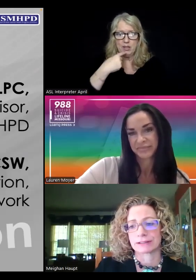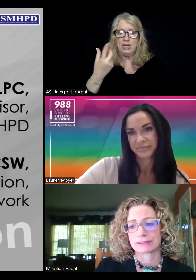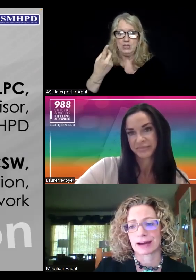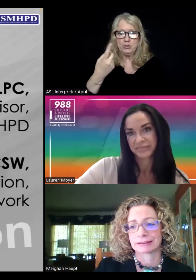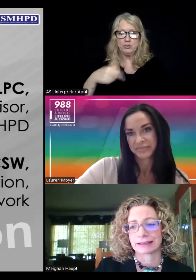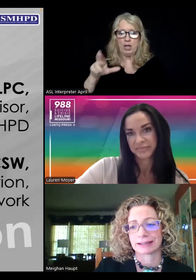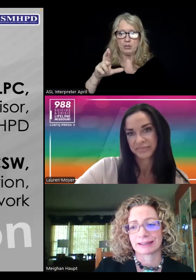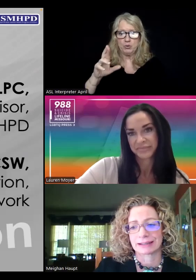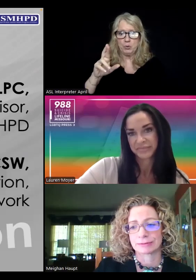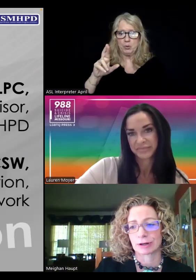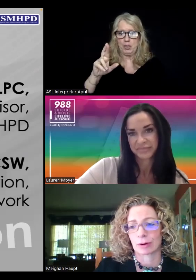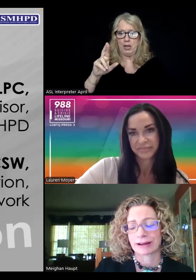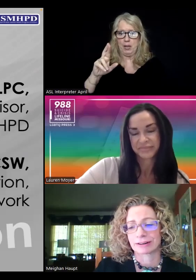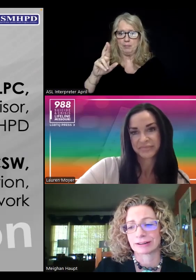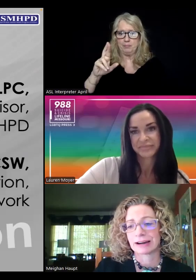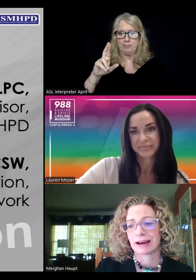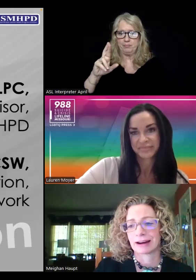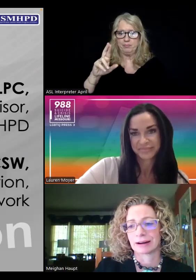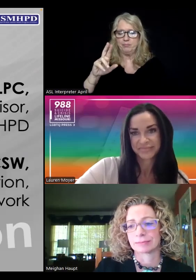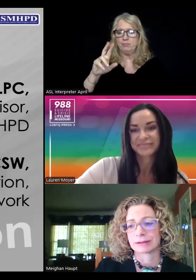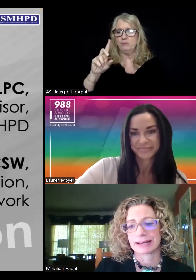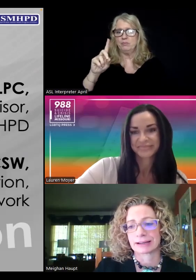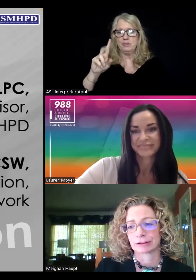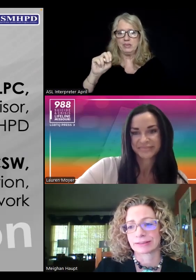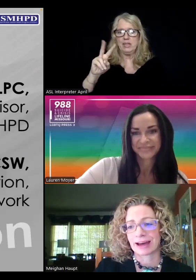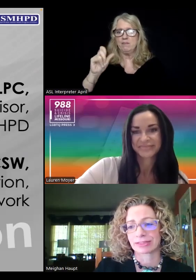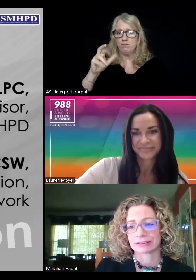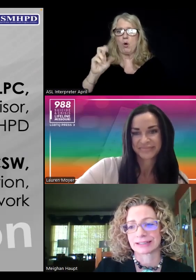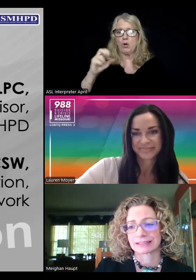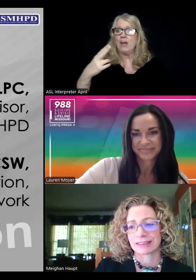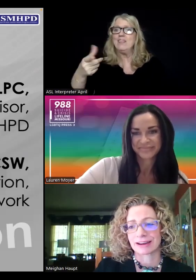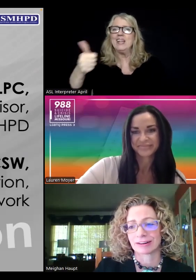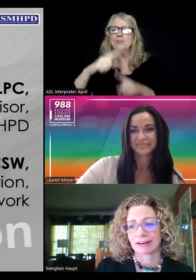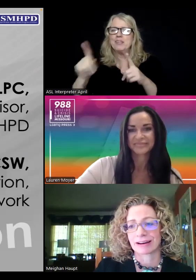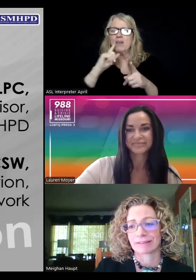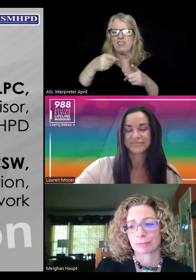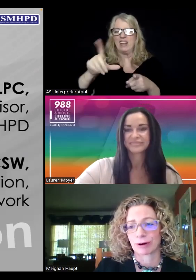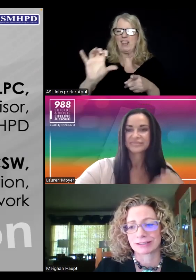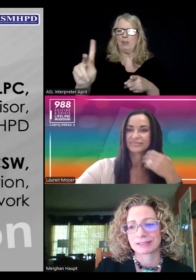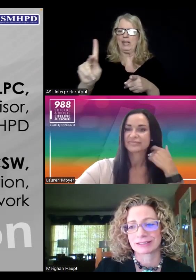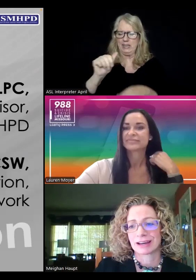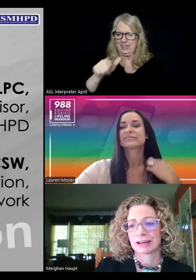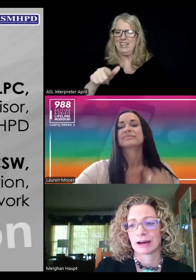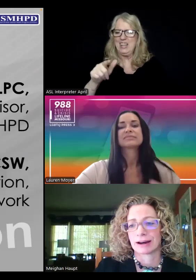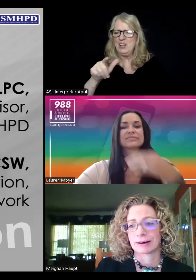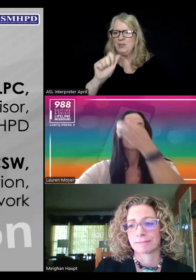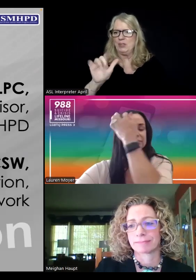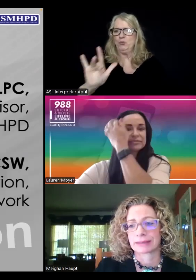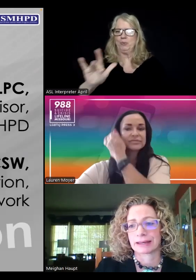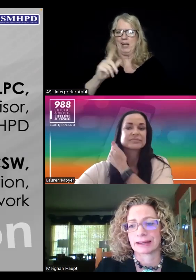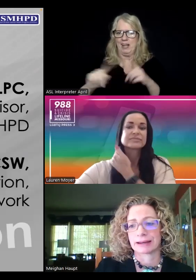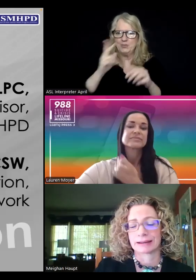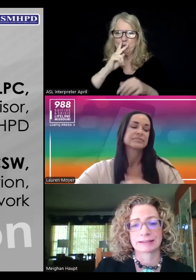Minkoff is highlighting that he was co-editor. Take a look at that. The link is there, hot off the presses.